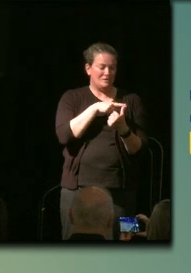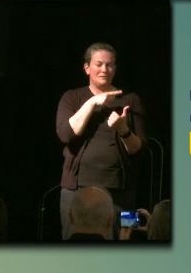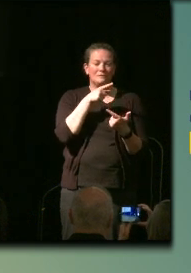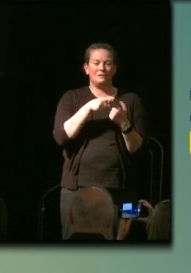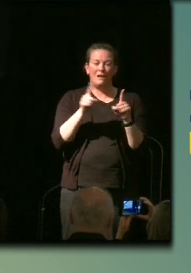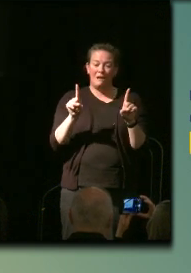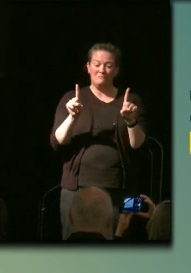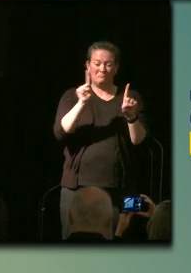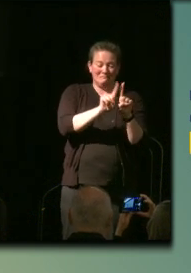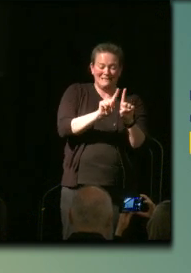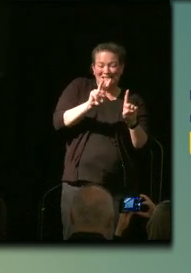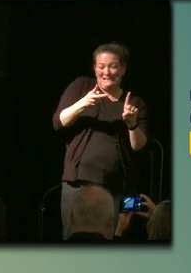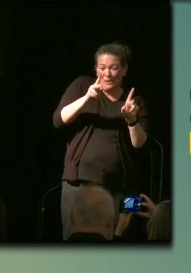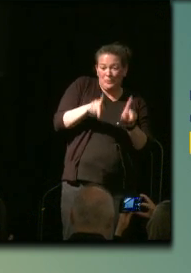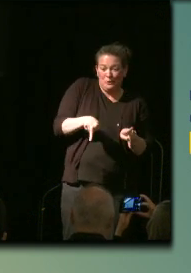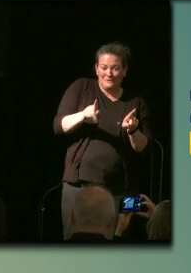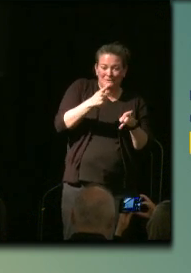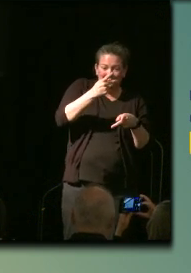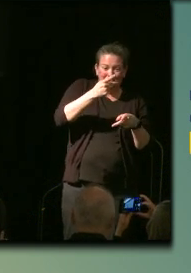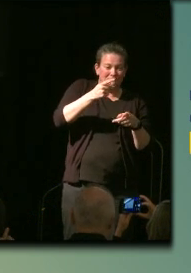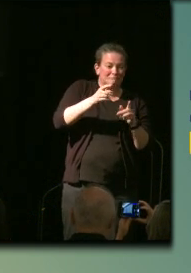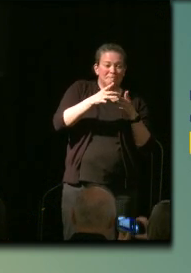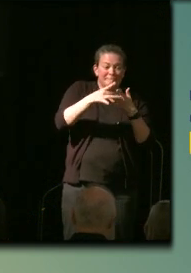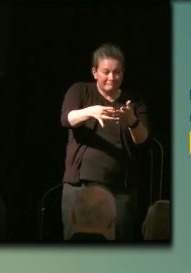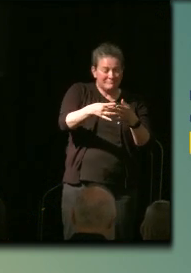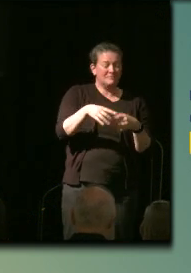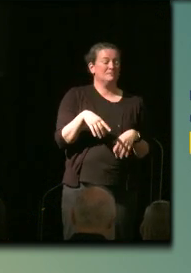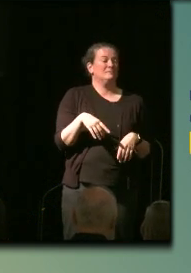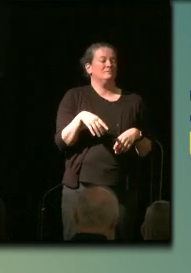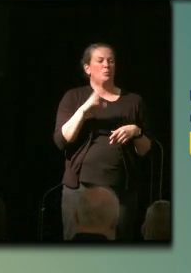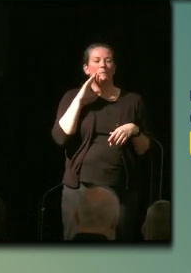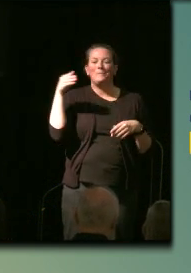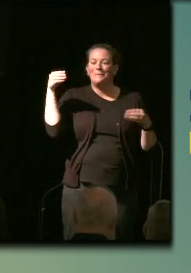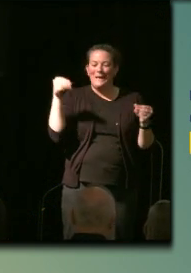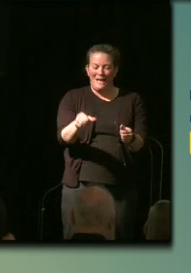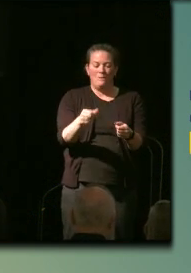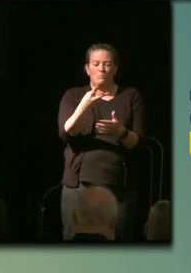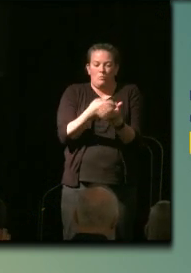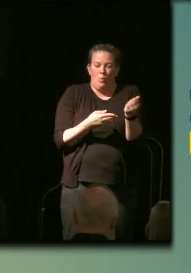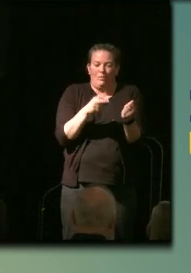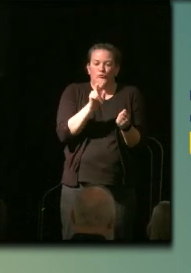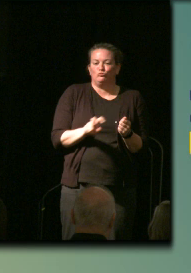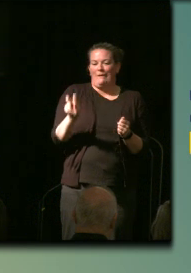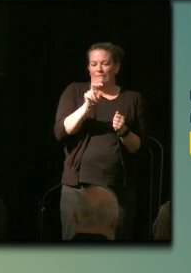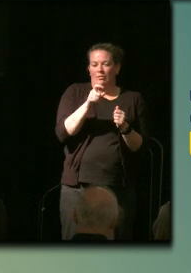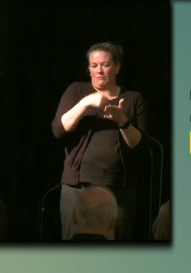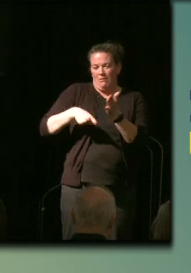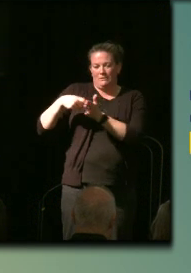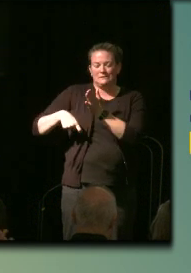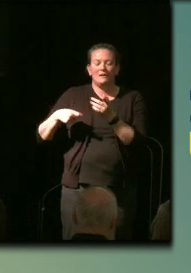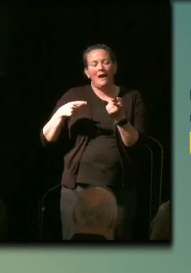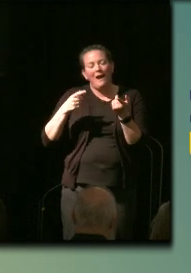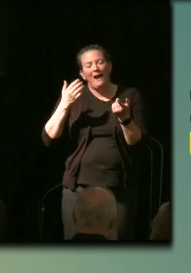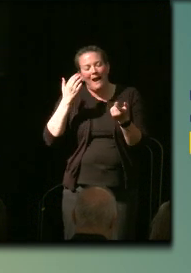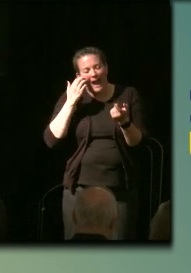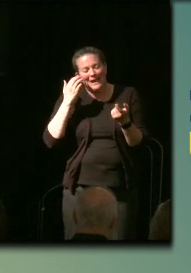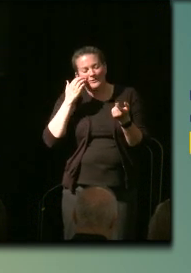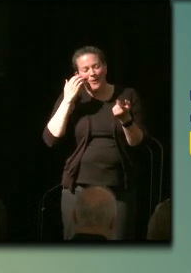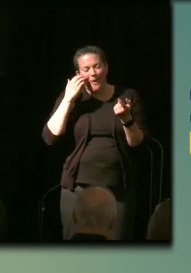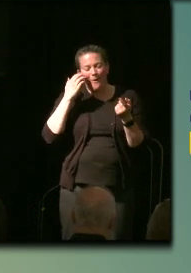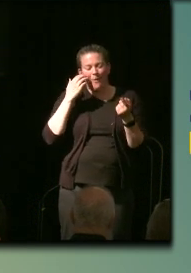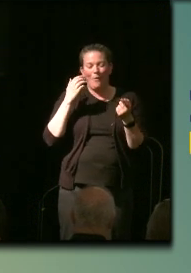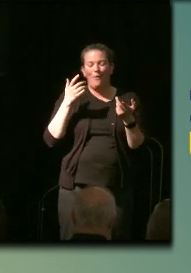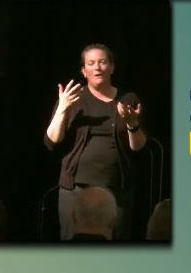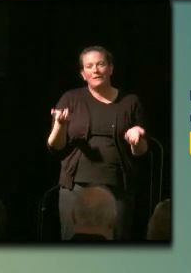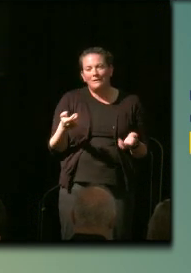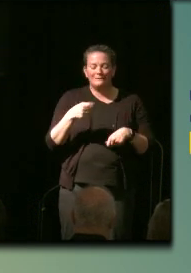compensate them to come out and cover all the travel costs and things like that. I like to joke with people that, yes, it's inconvenient, but I'm sorry I'm paying for 4 trips to Newport